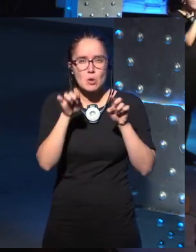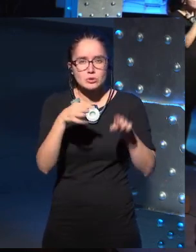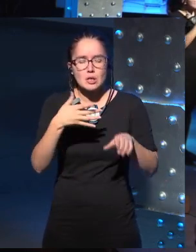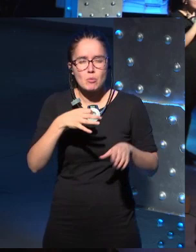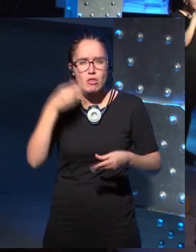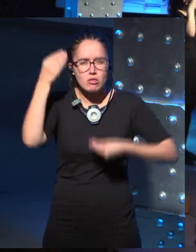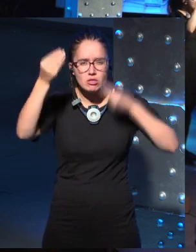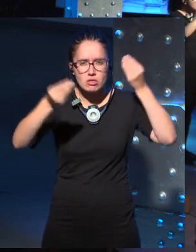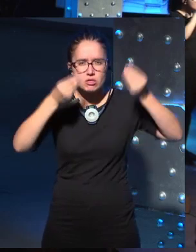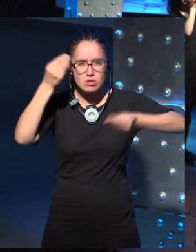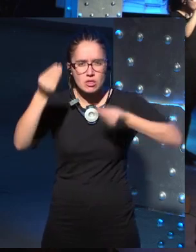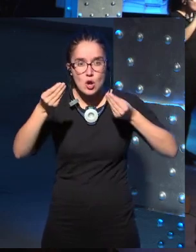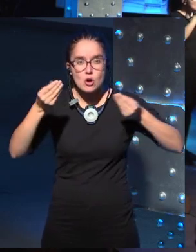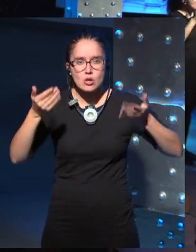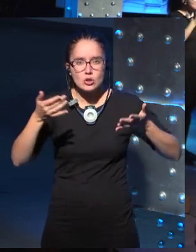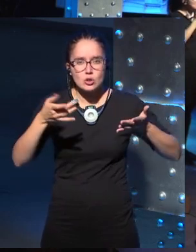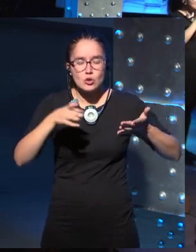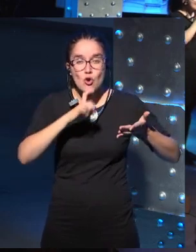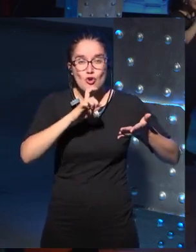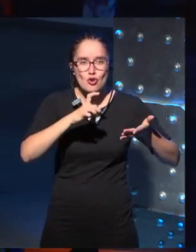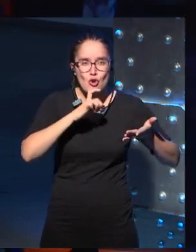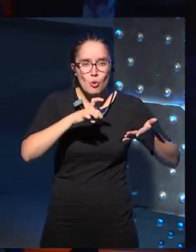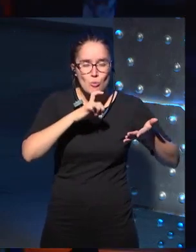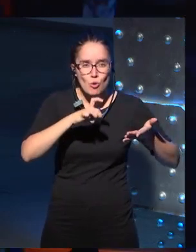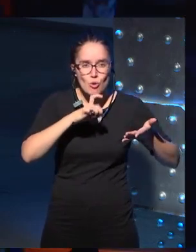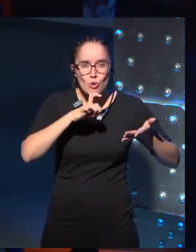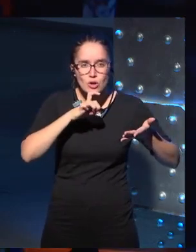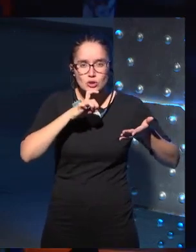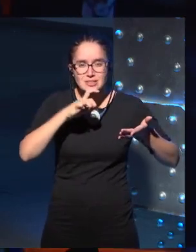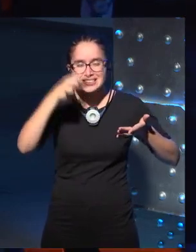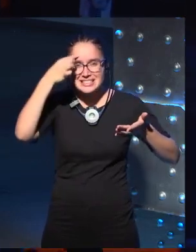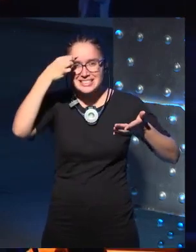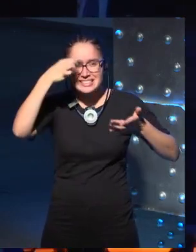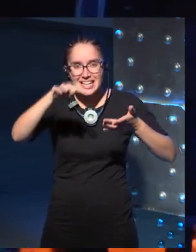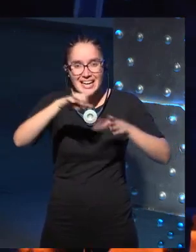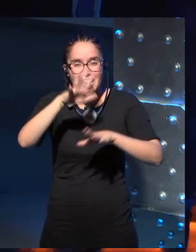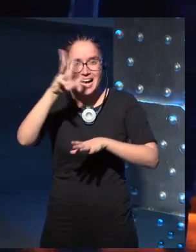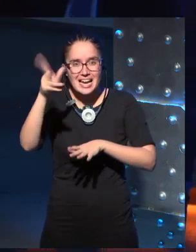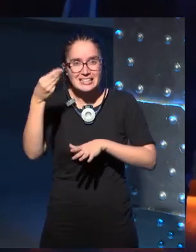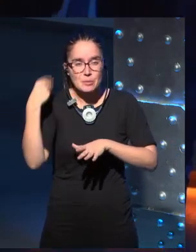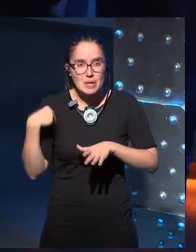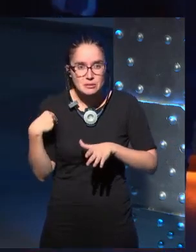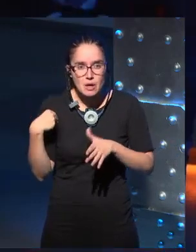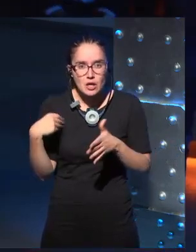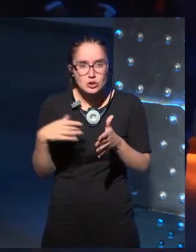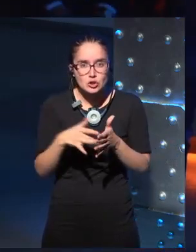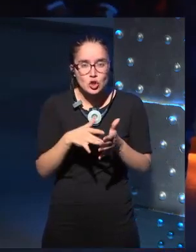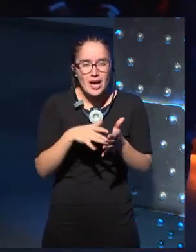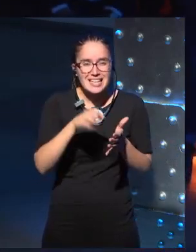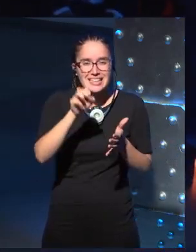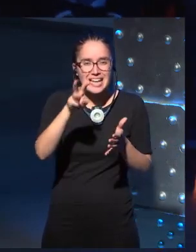yourself. How do I know that this galaxy is 13 million light years